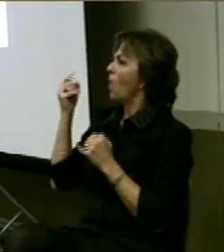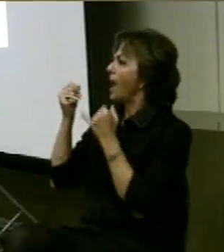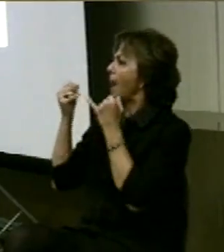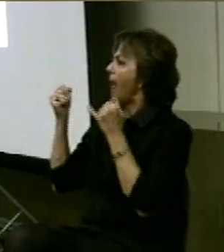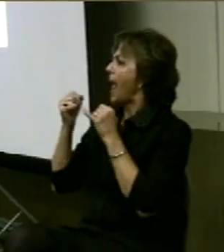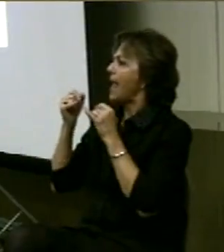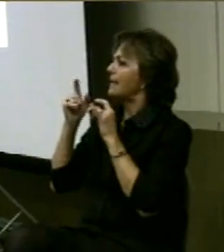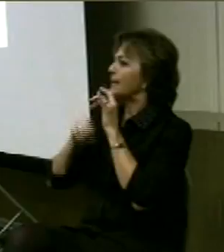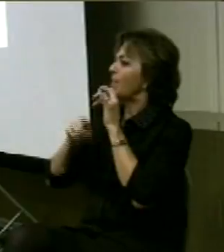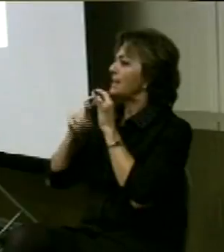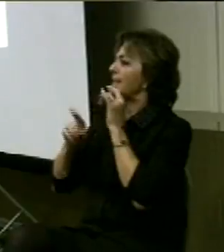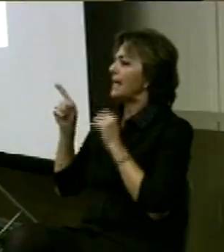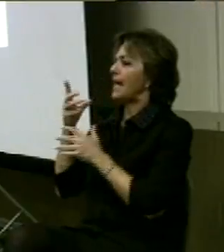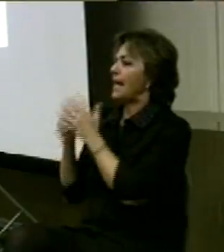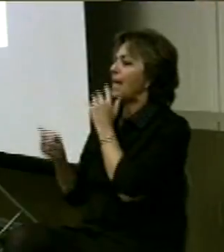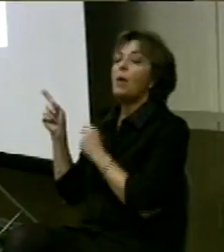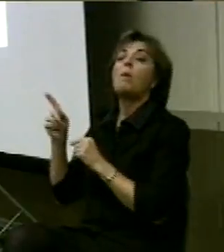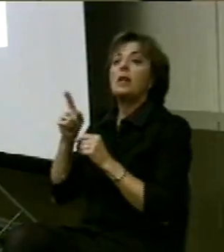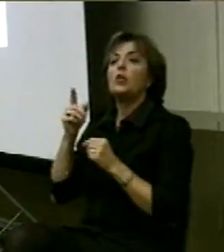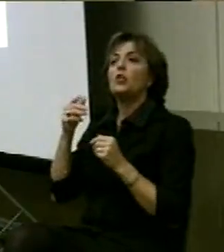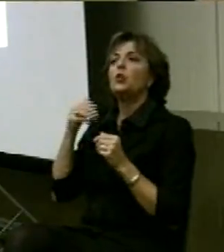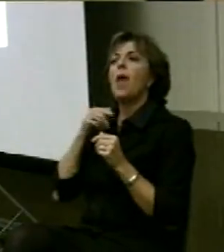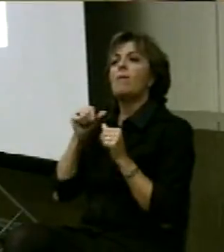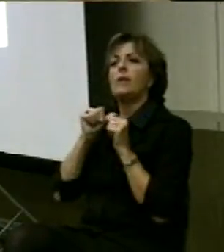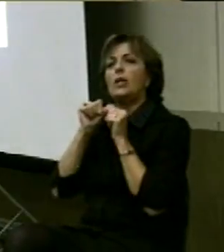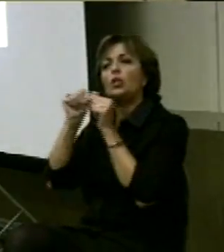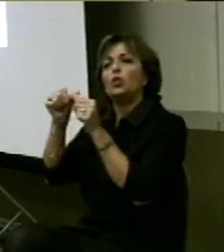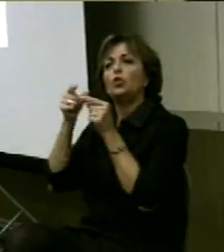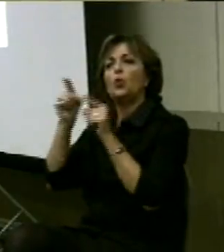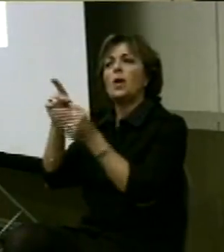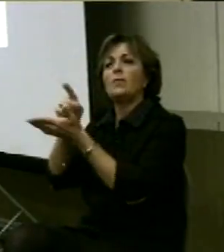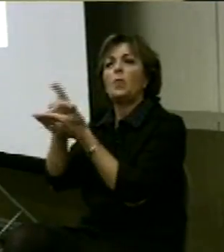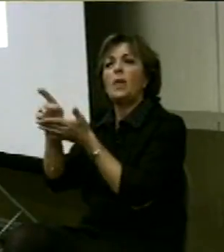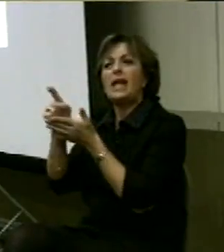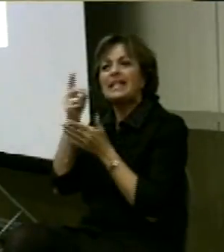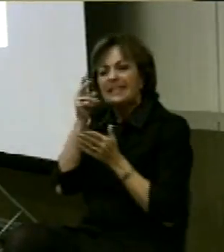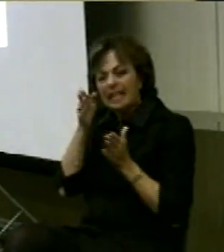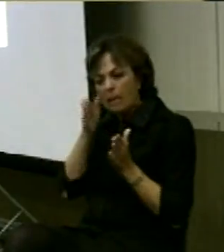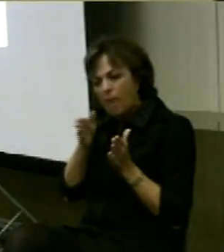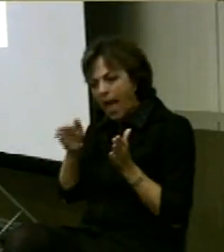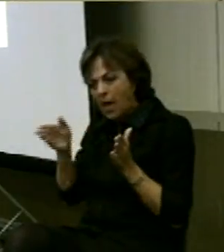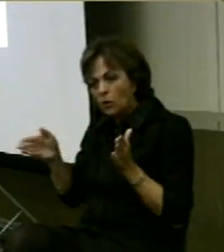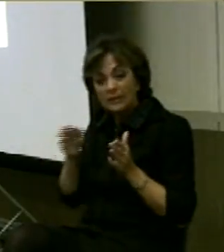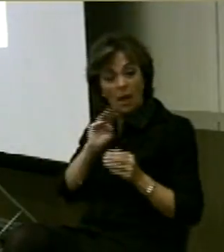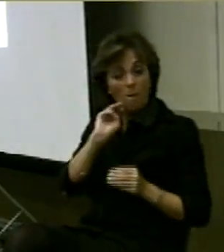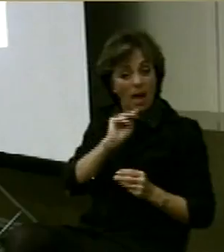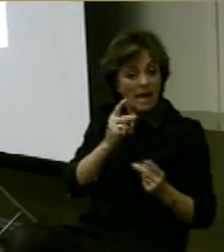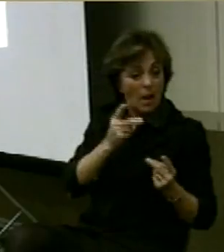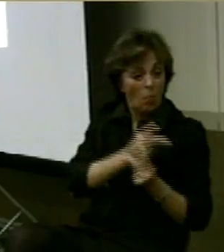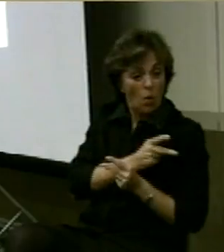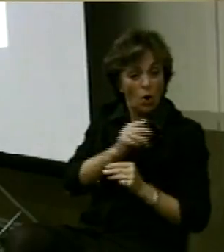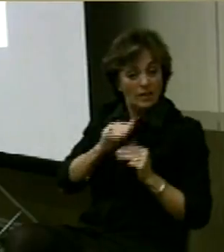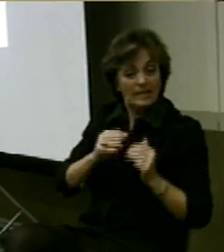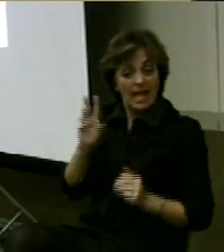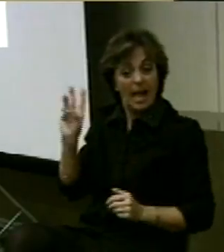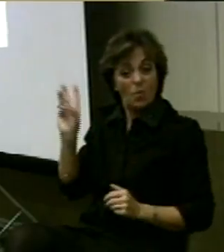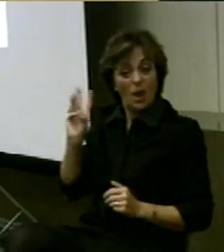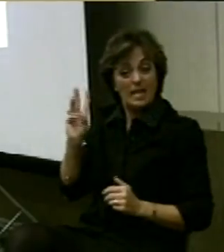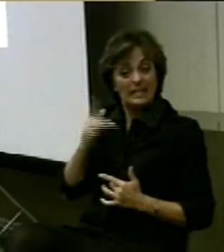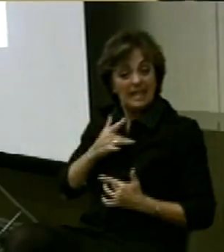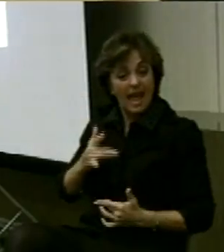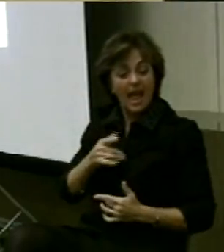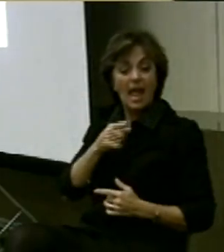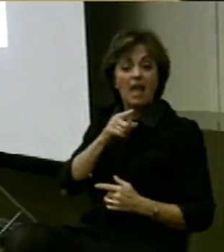right here. But then you have it across the week. So again, you can see those patterns. Is Monday worse than Wednesday? Is Friday worse than